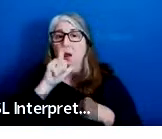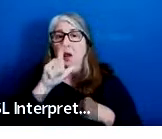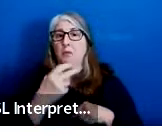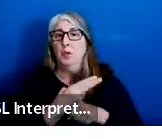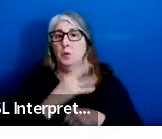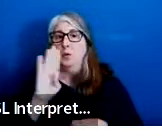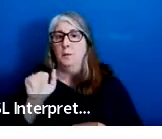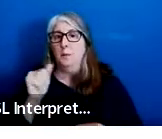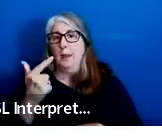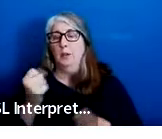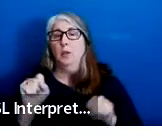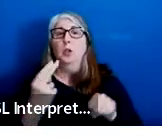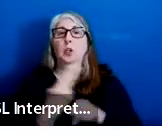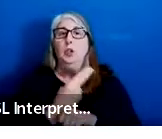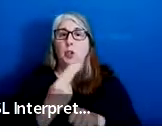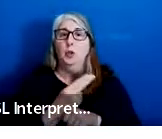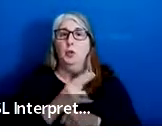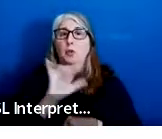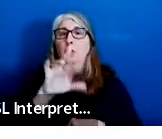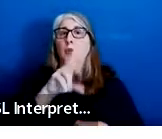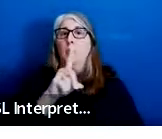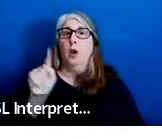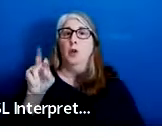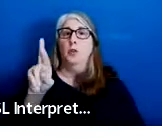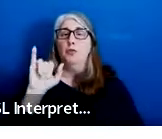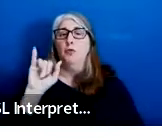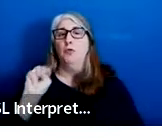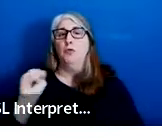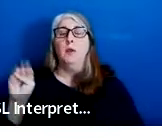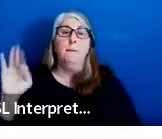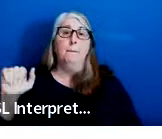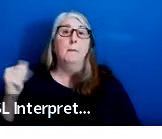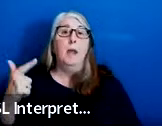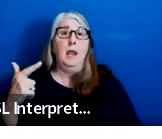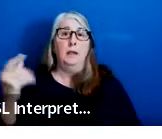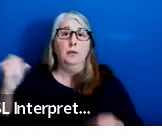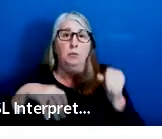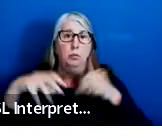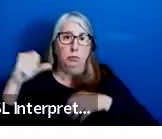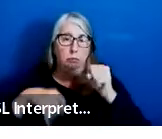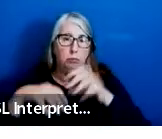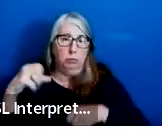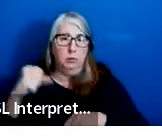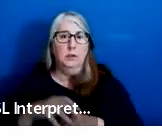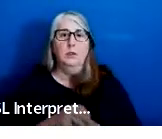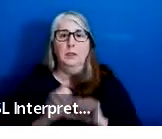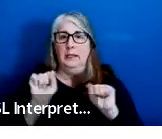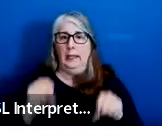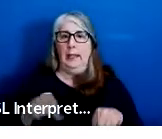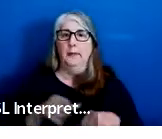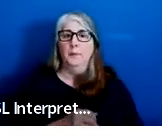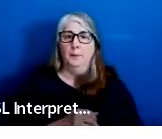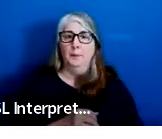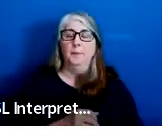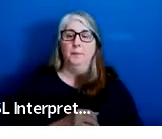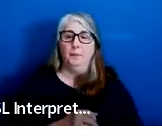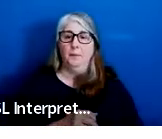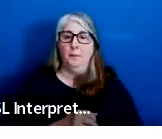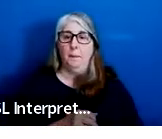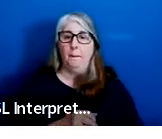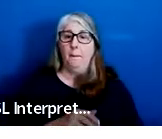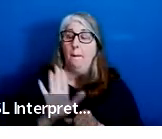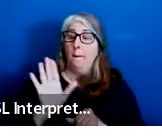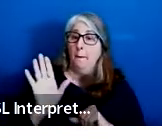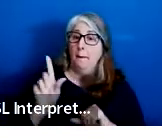may utilize your yard trim bags to place your grass clippings, brush, and other vegetative debris in. And if I